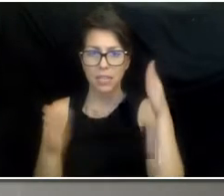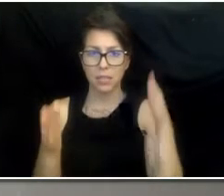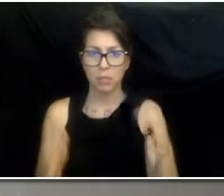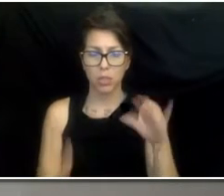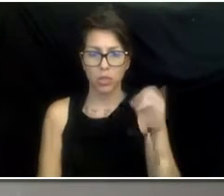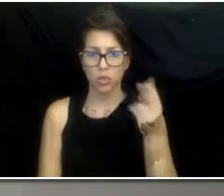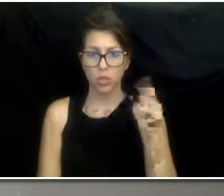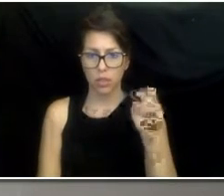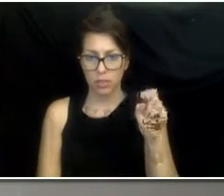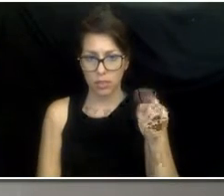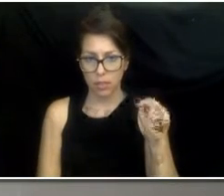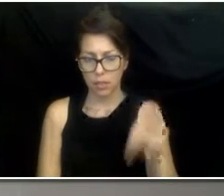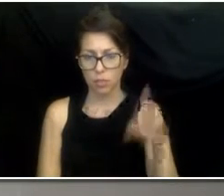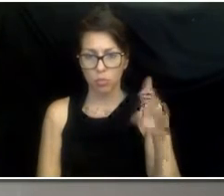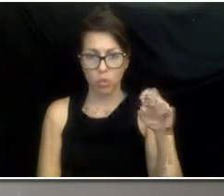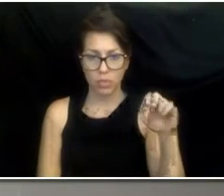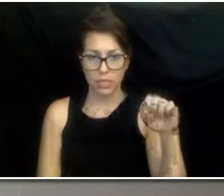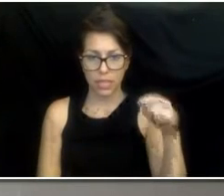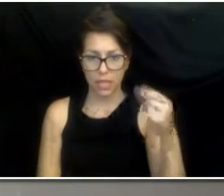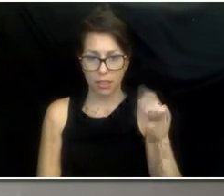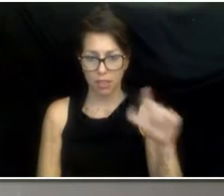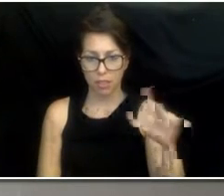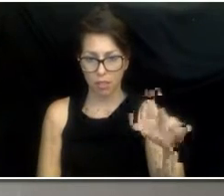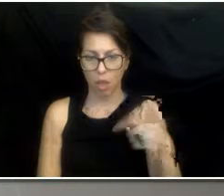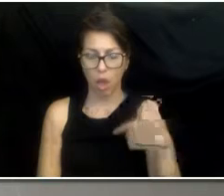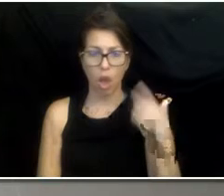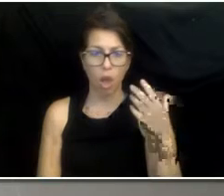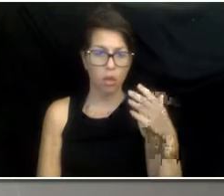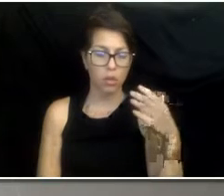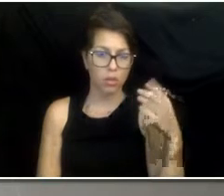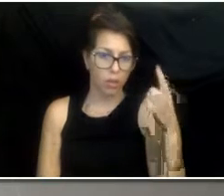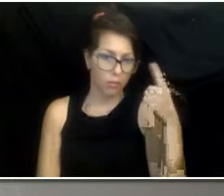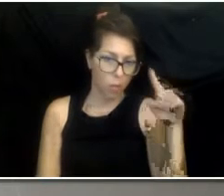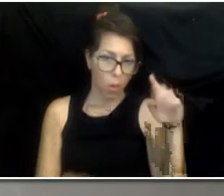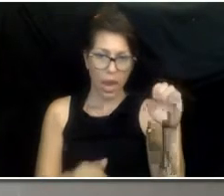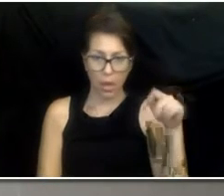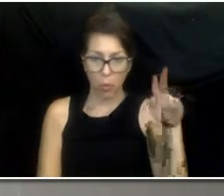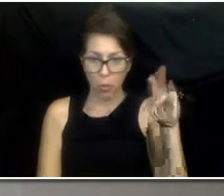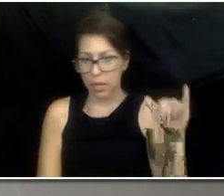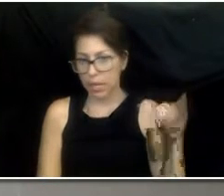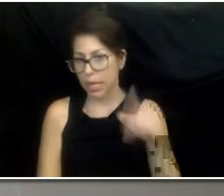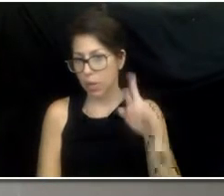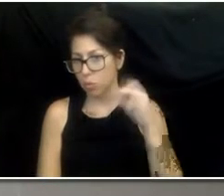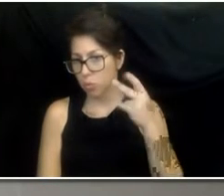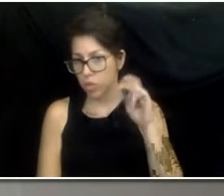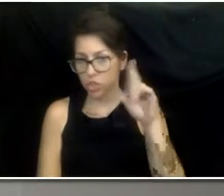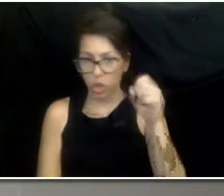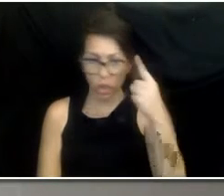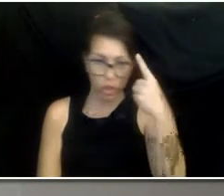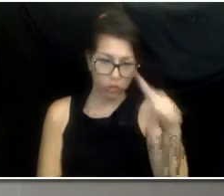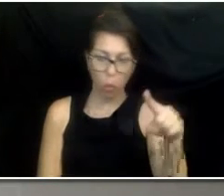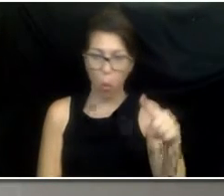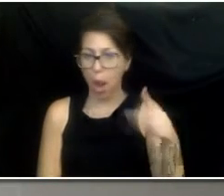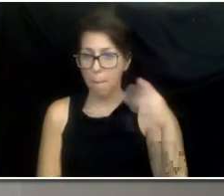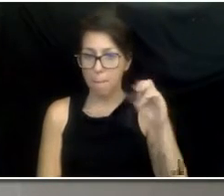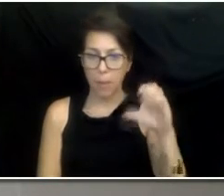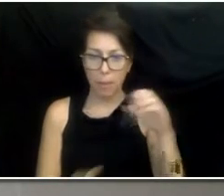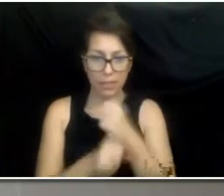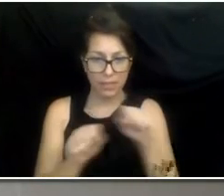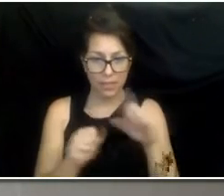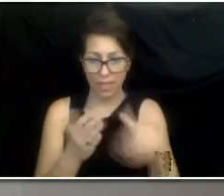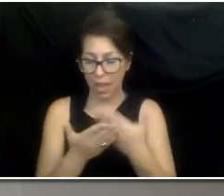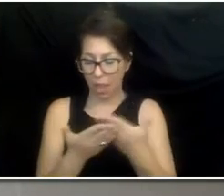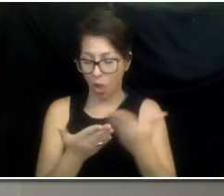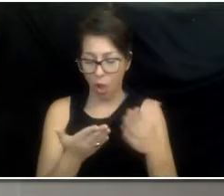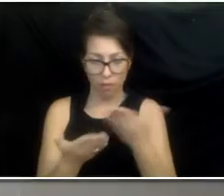nonprofit that stands with women living in poverty in New York City my pronouns are she her hers in 2019 alone her justice provided a